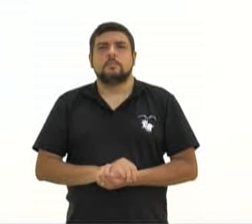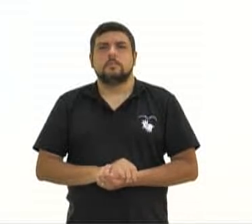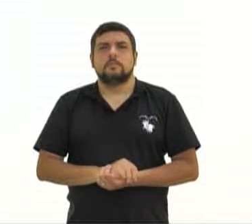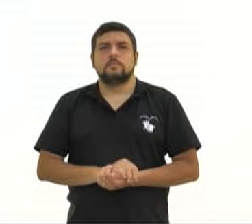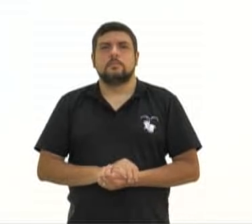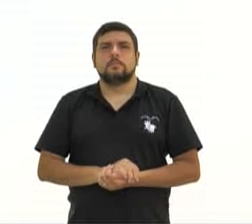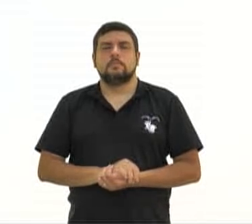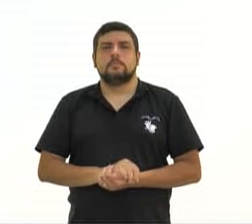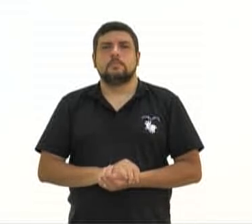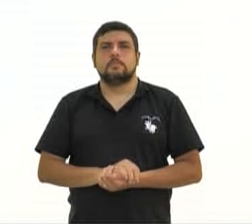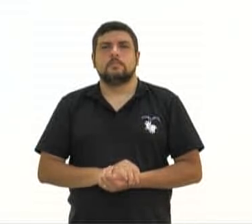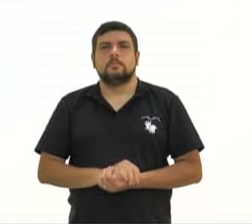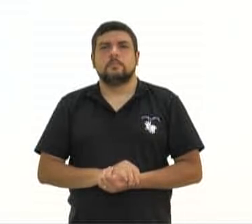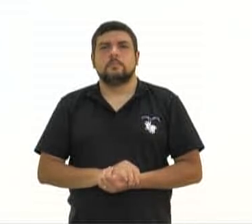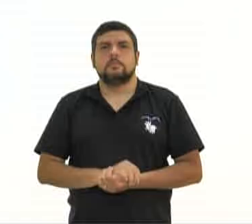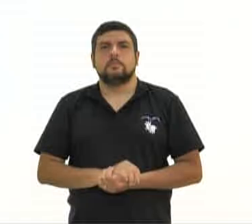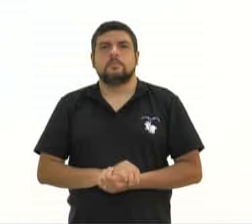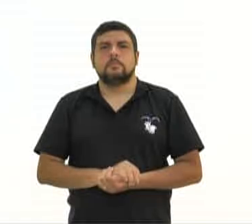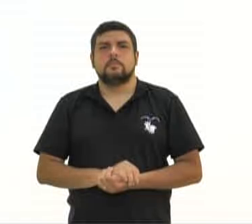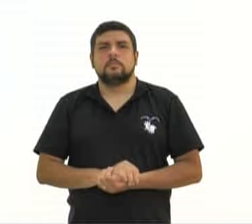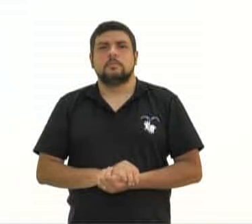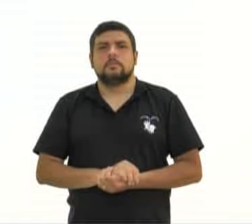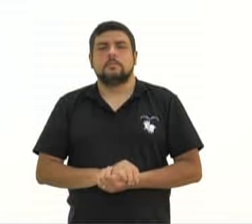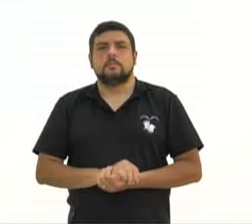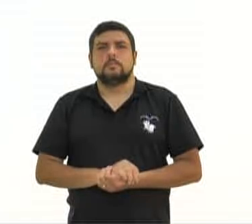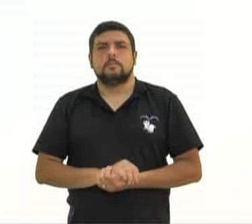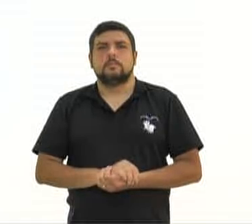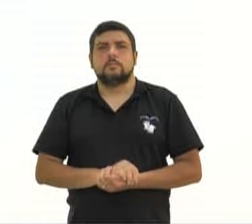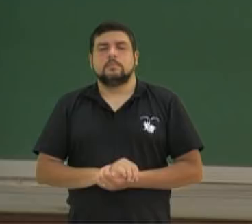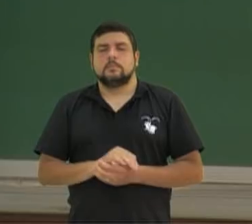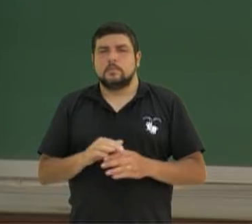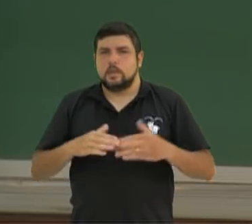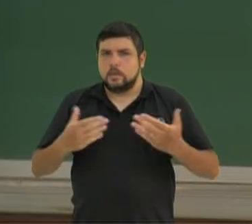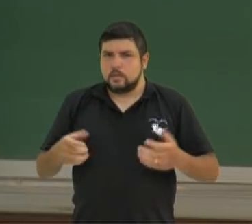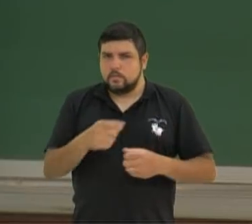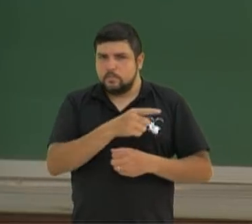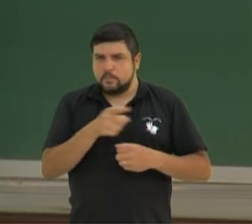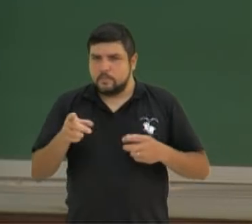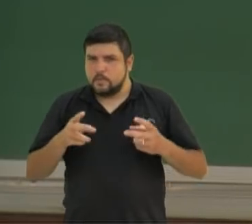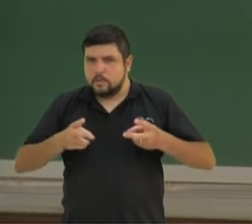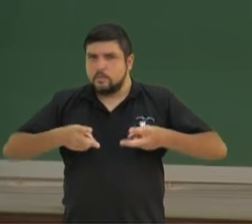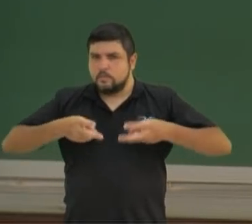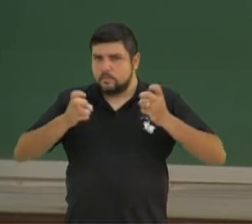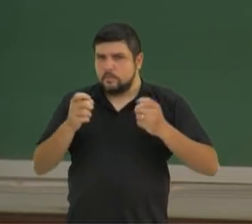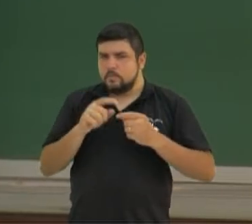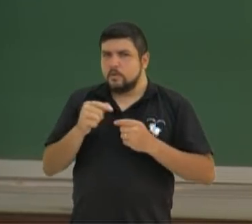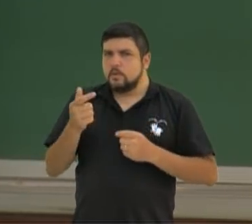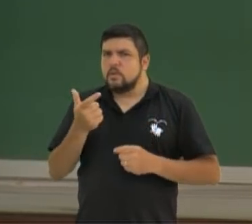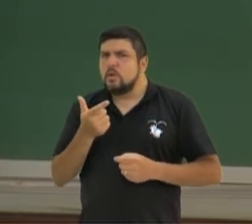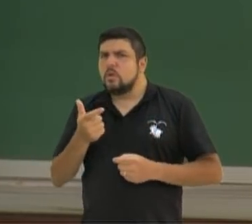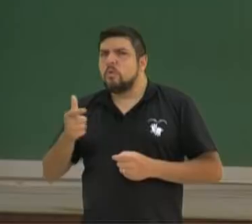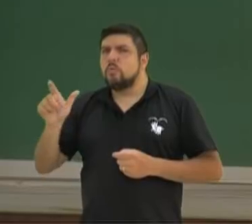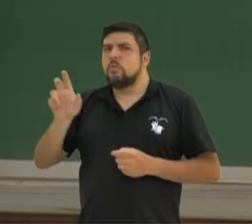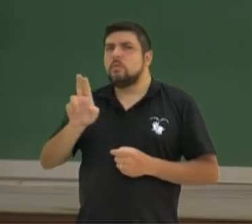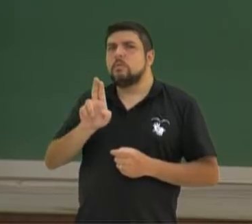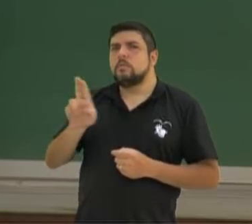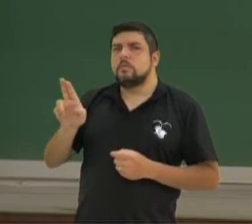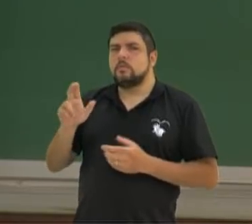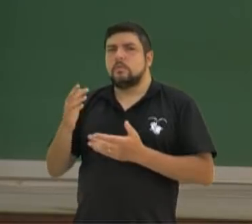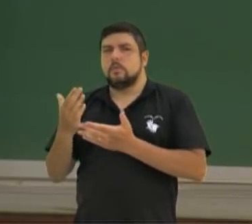old for Malala's magic pencil and too young for her middle grade